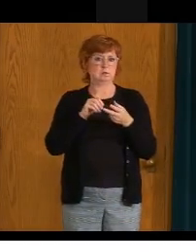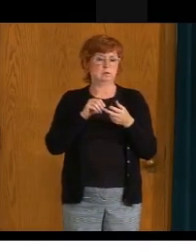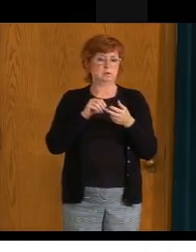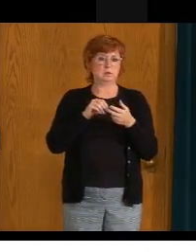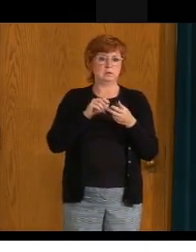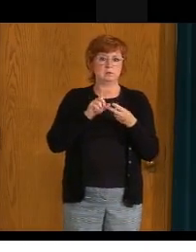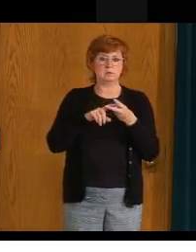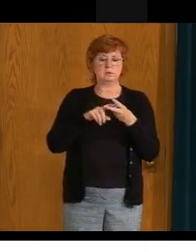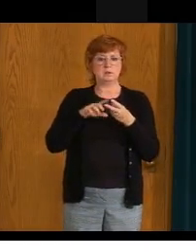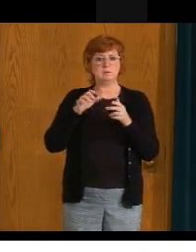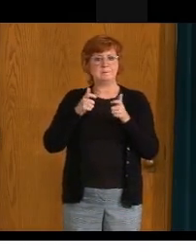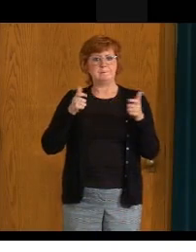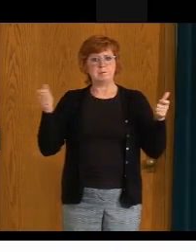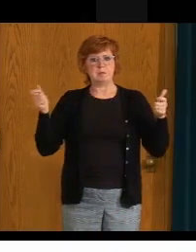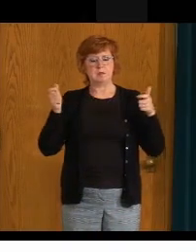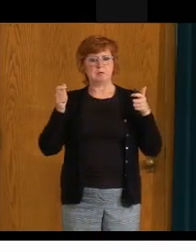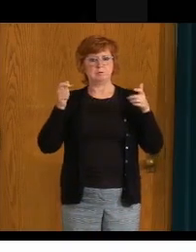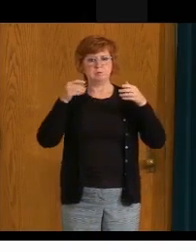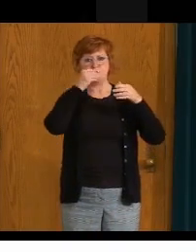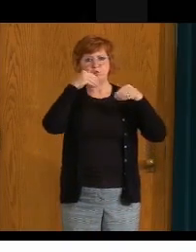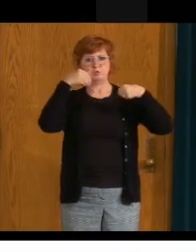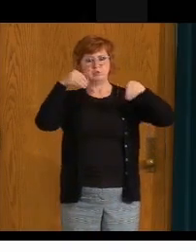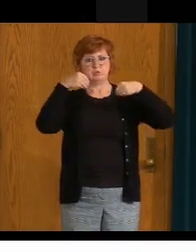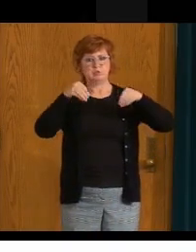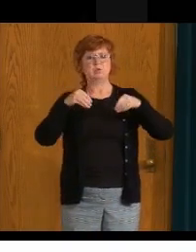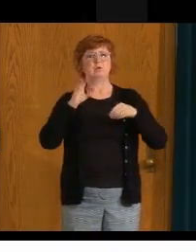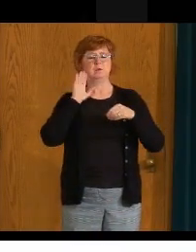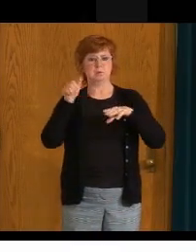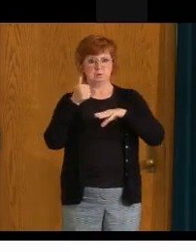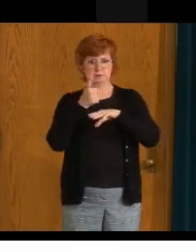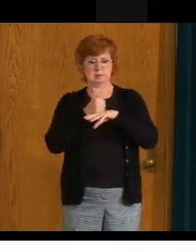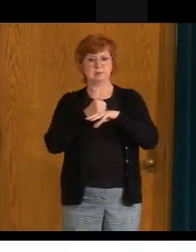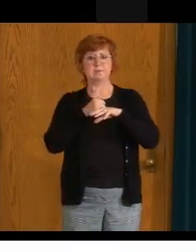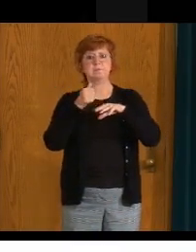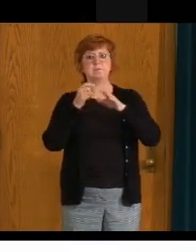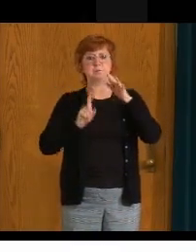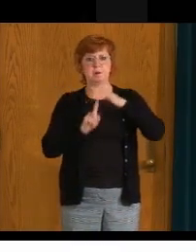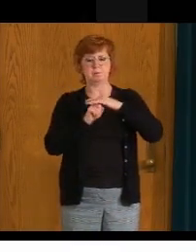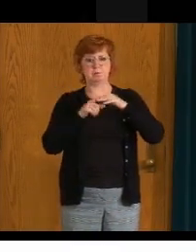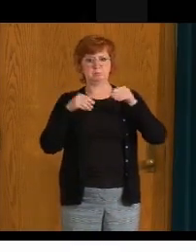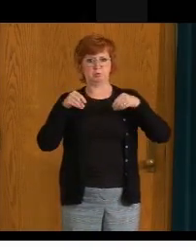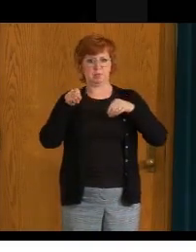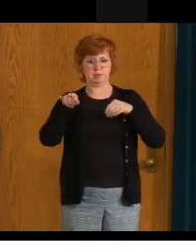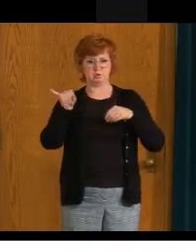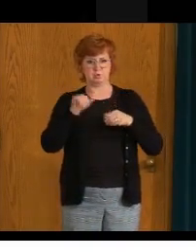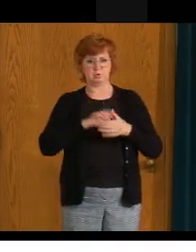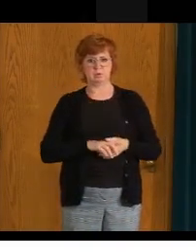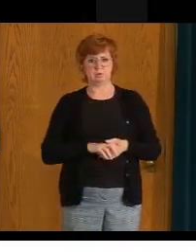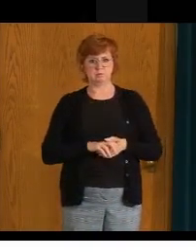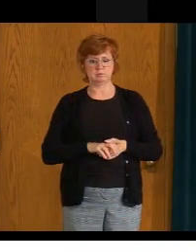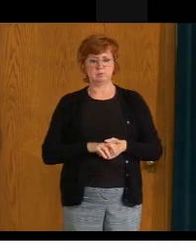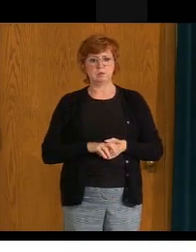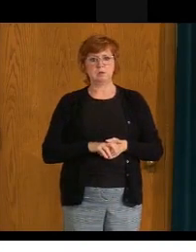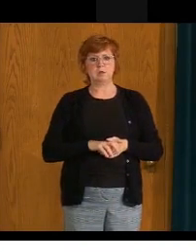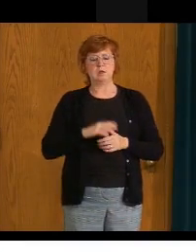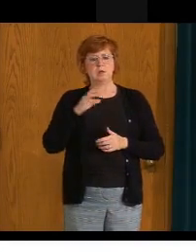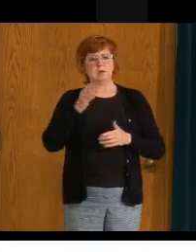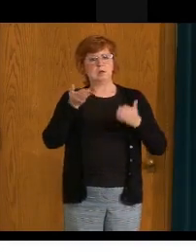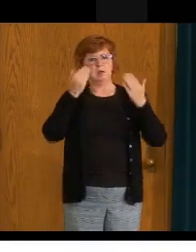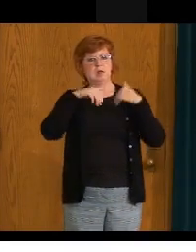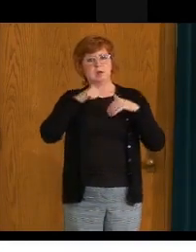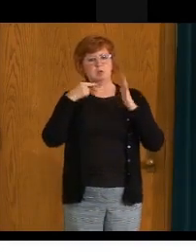taking the vaccine to where people work by partnering with large employers we're going to bring the vaccine to